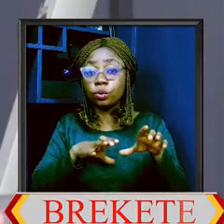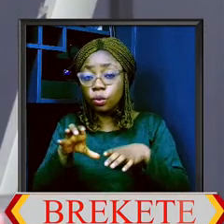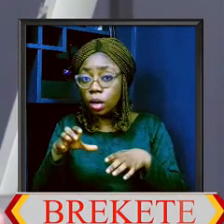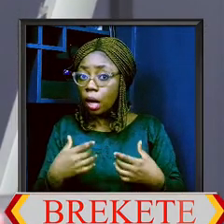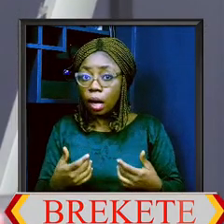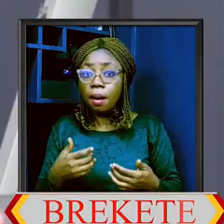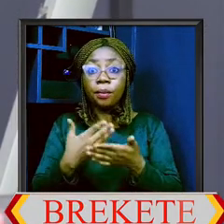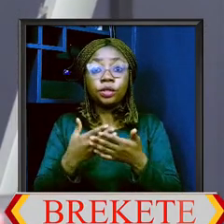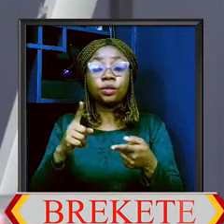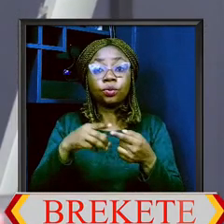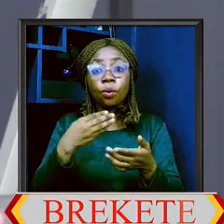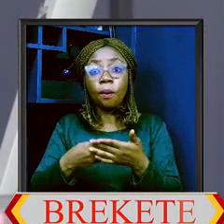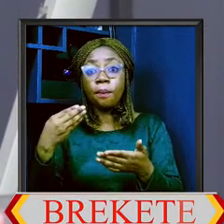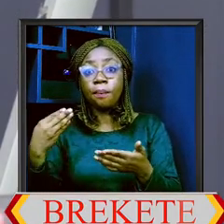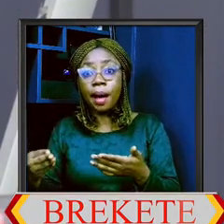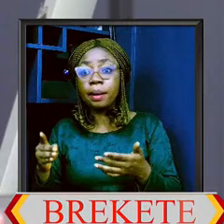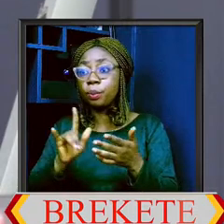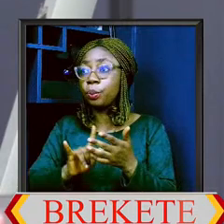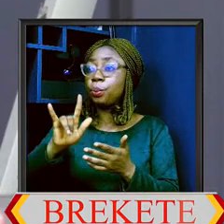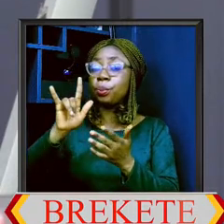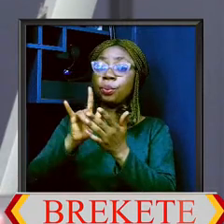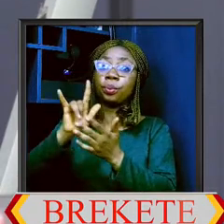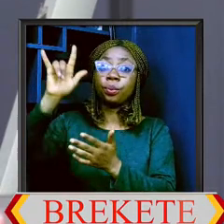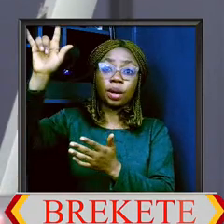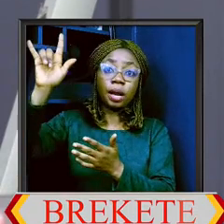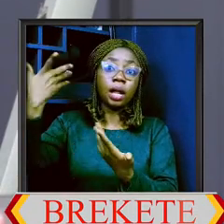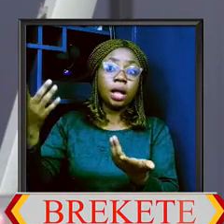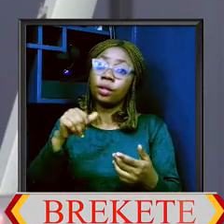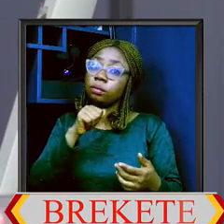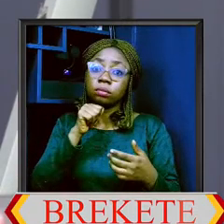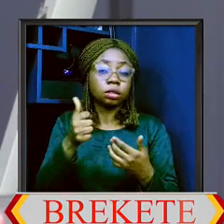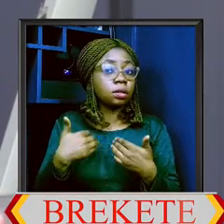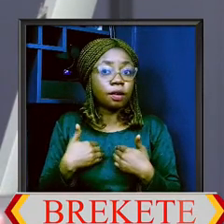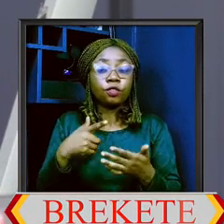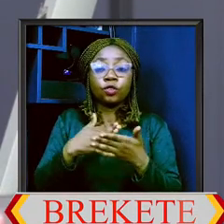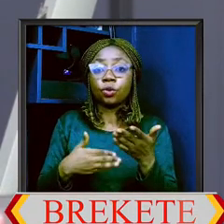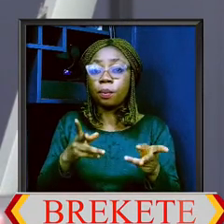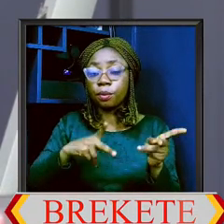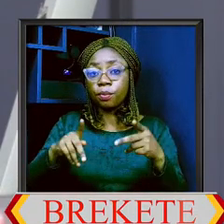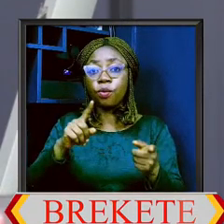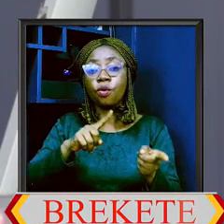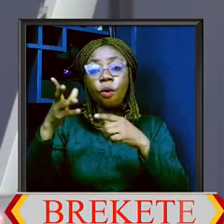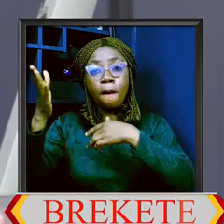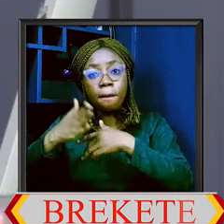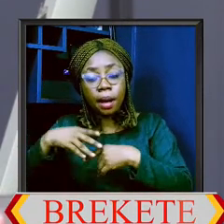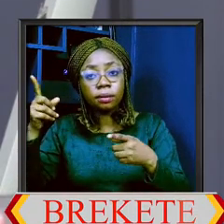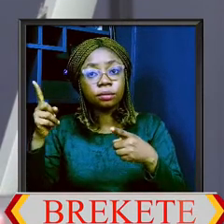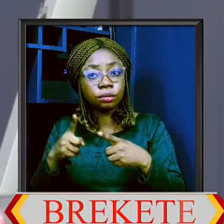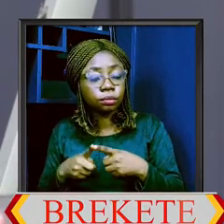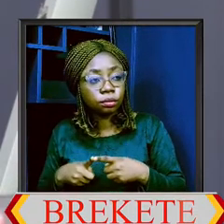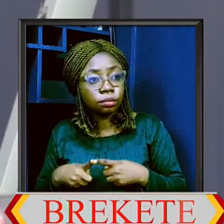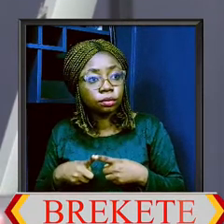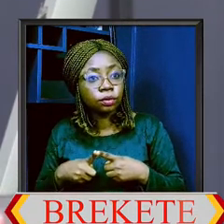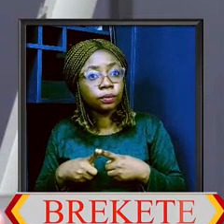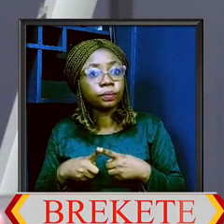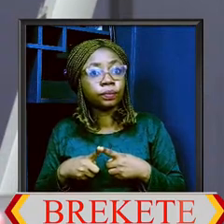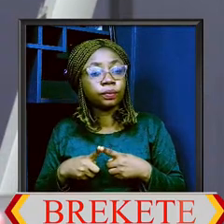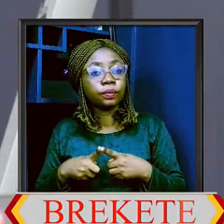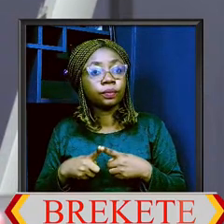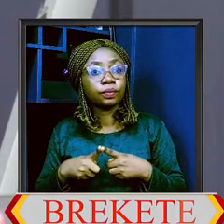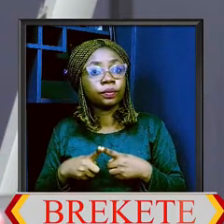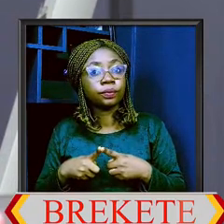Instagram flight no hey some people they go back to to to